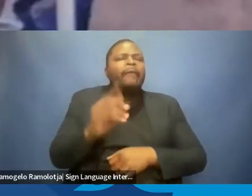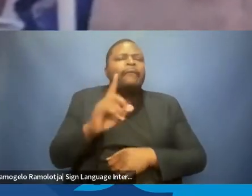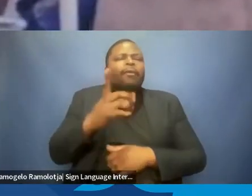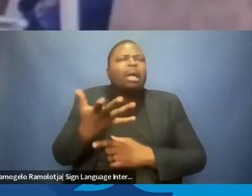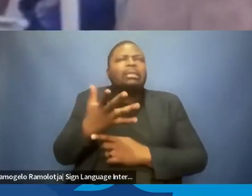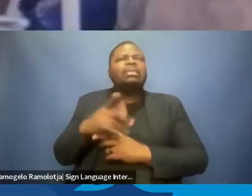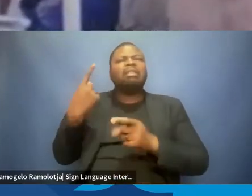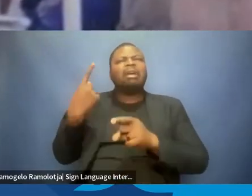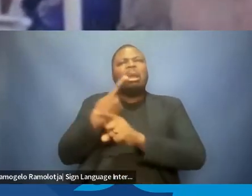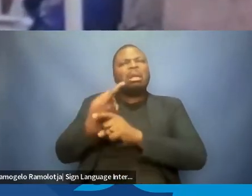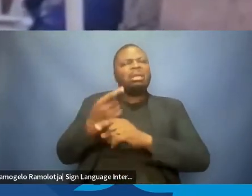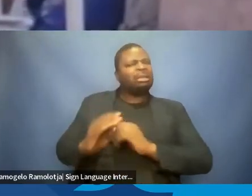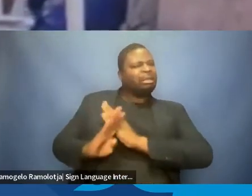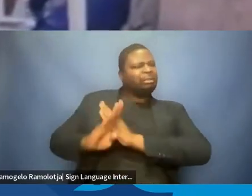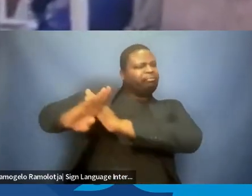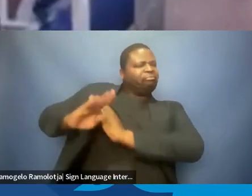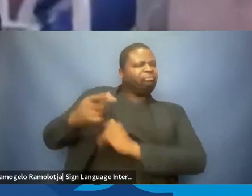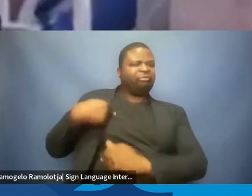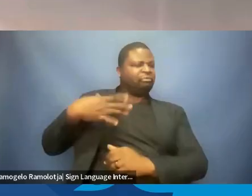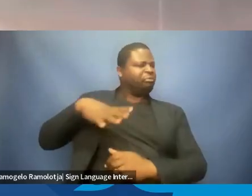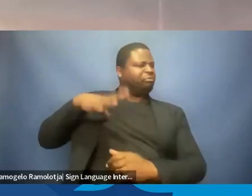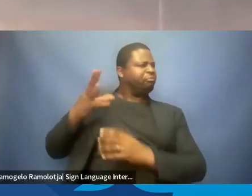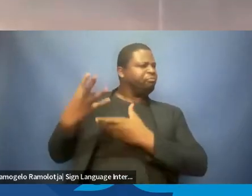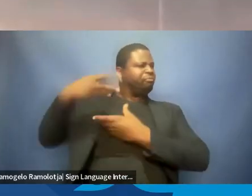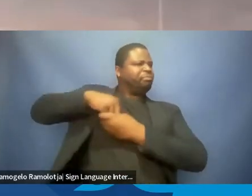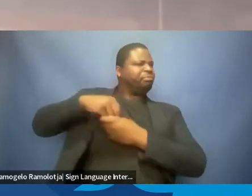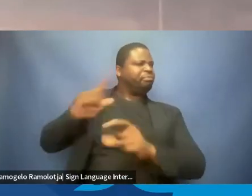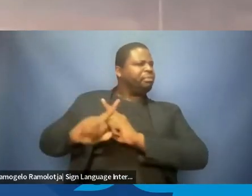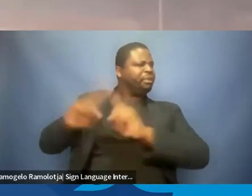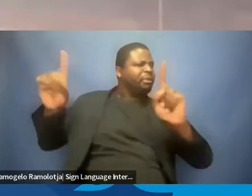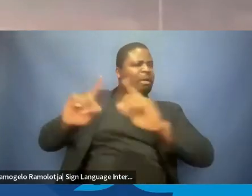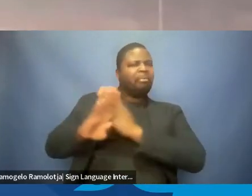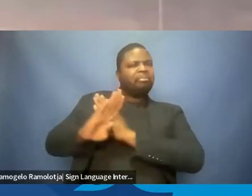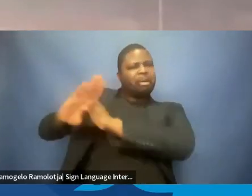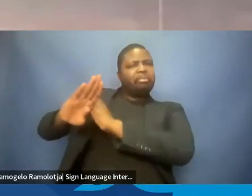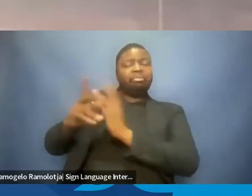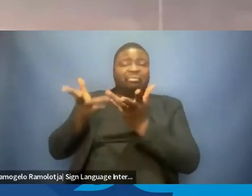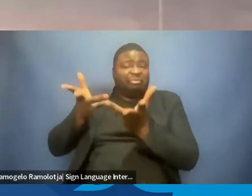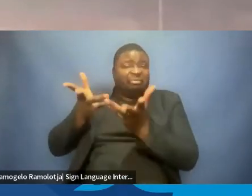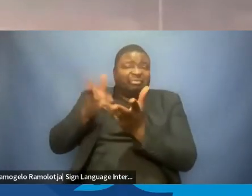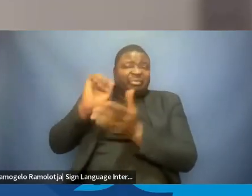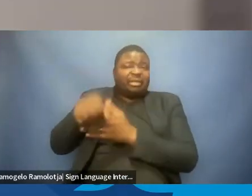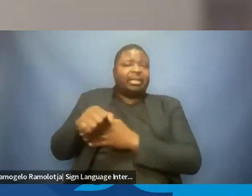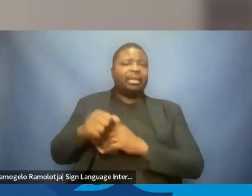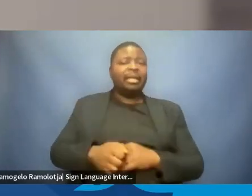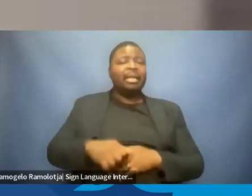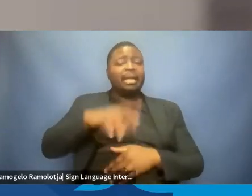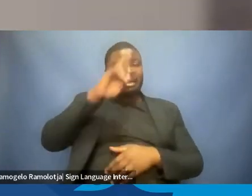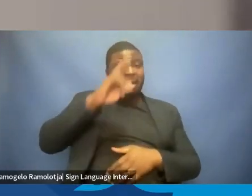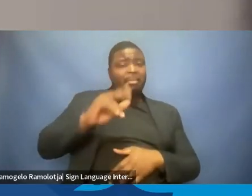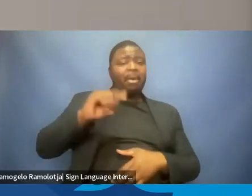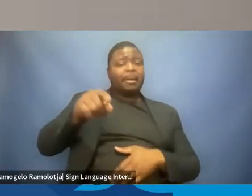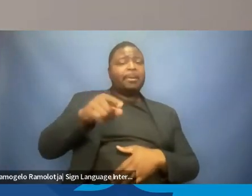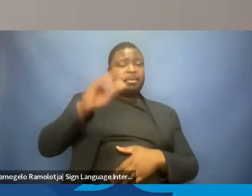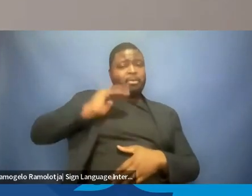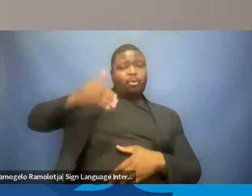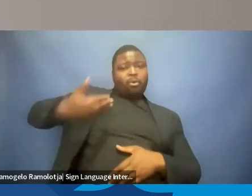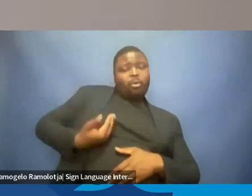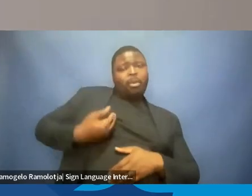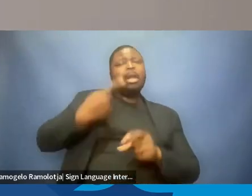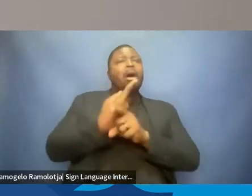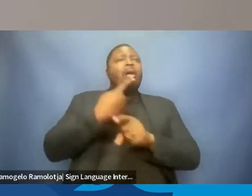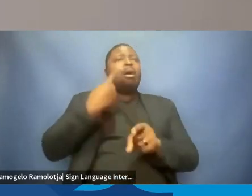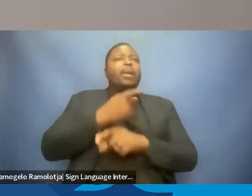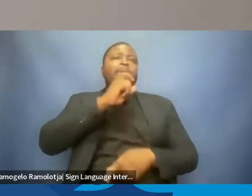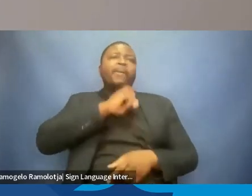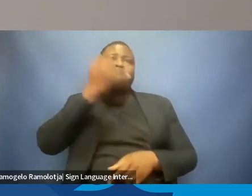discrimination, where communities reject them. Remember that women who use drugs are really discriminated against, and they go through so